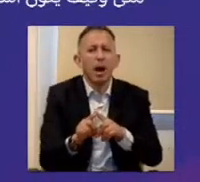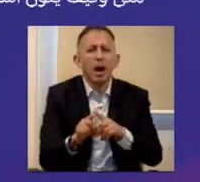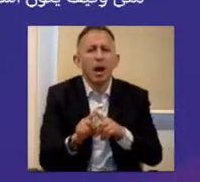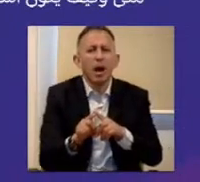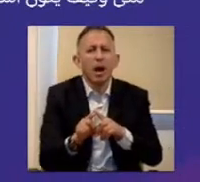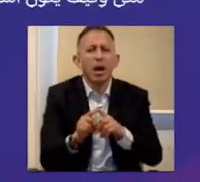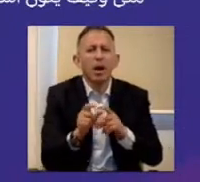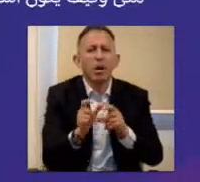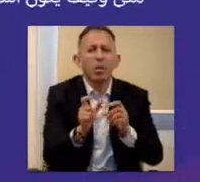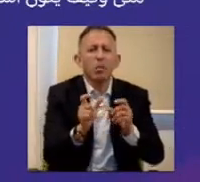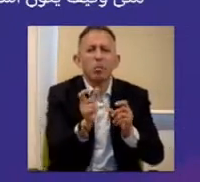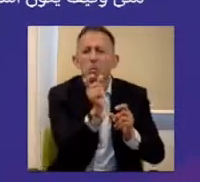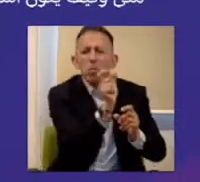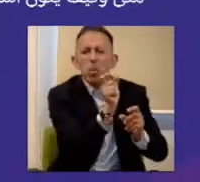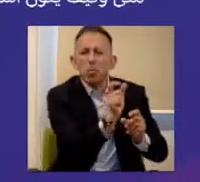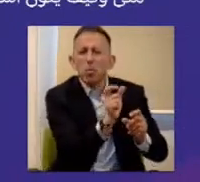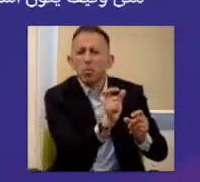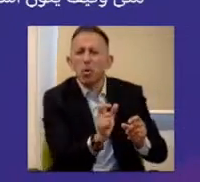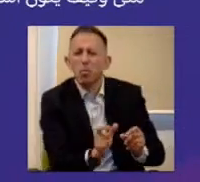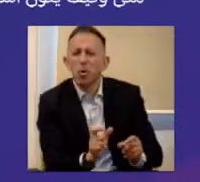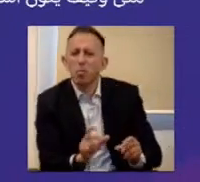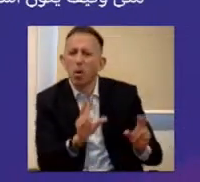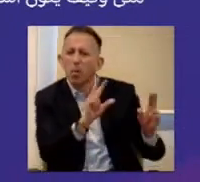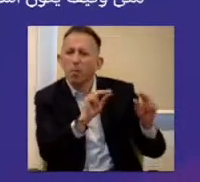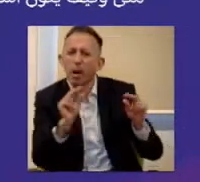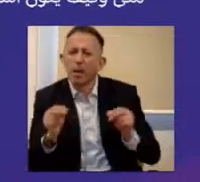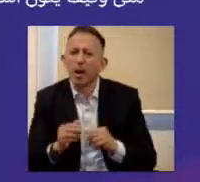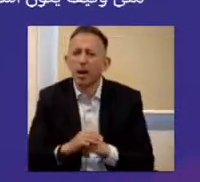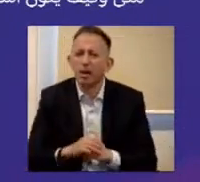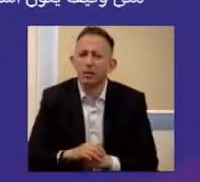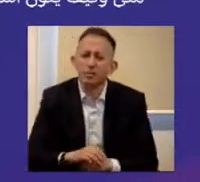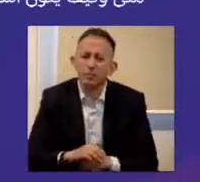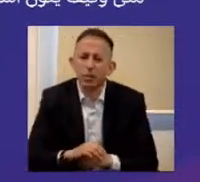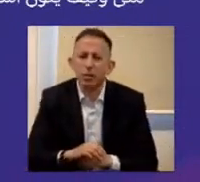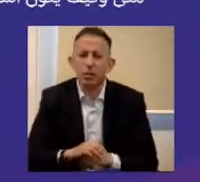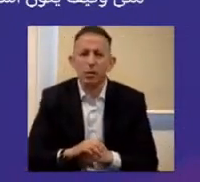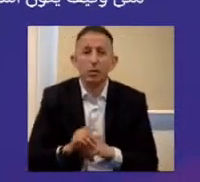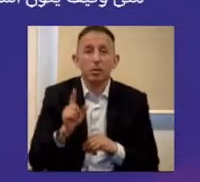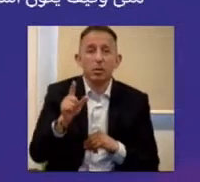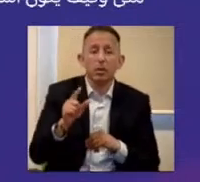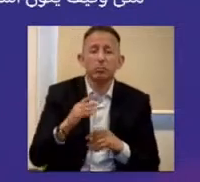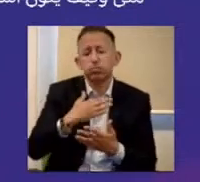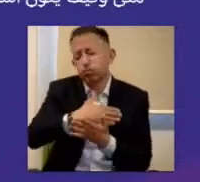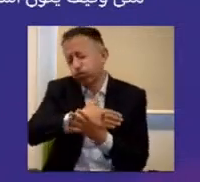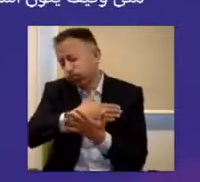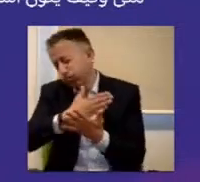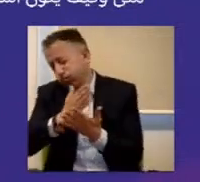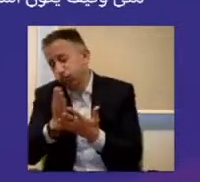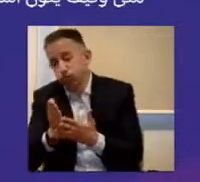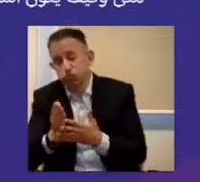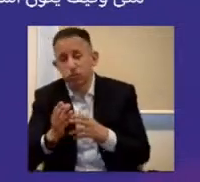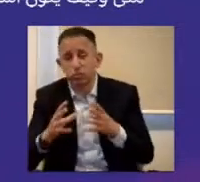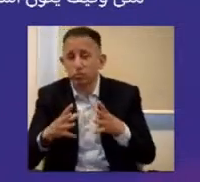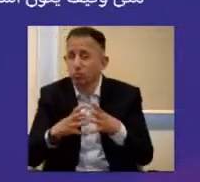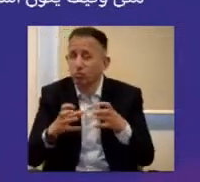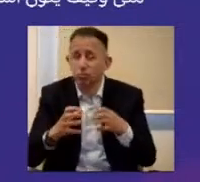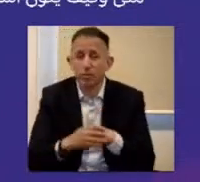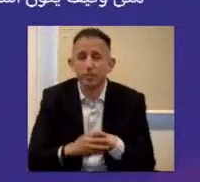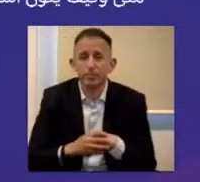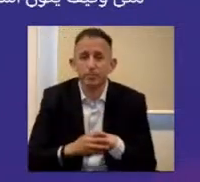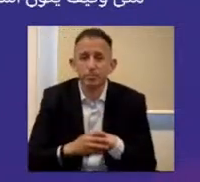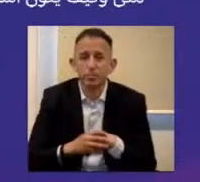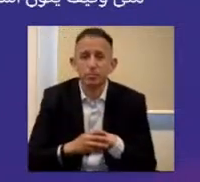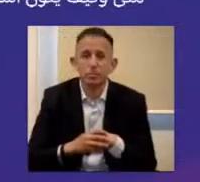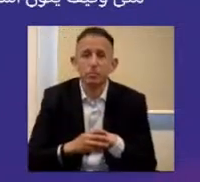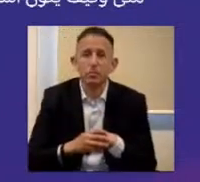is 10,000, 20,000 dimensions. If I have vectors, I know how to add them. I know how to subtract them, to multiply them,